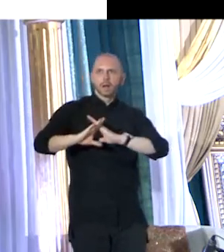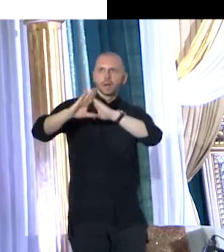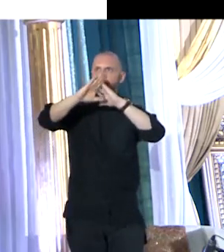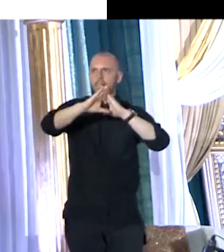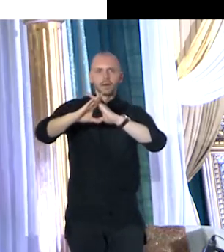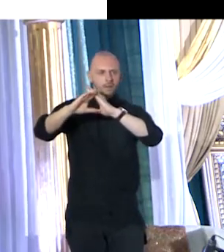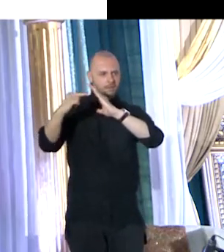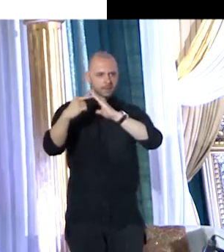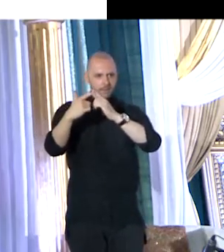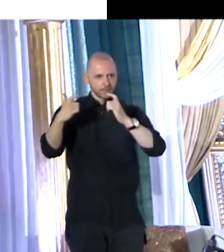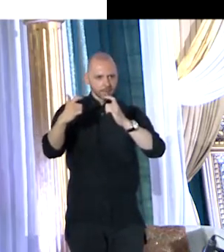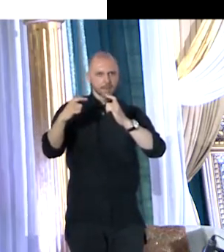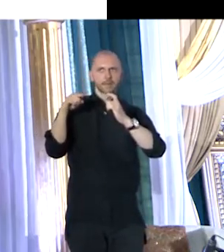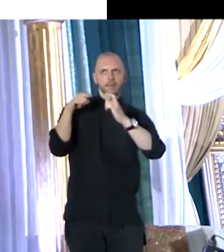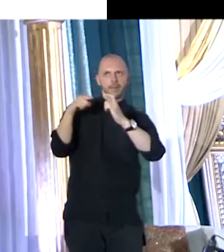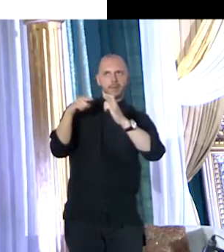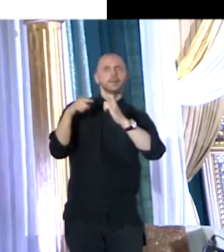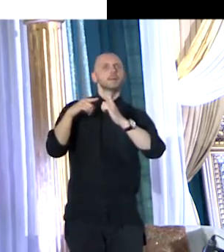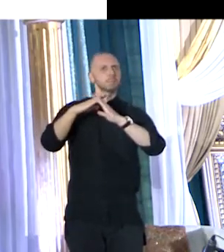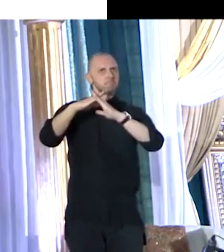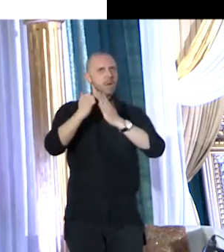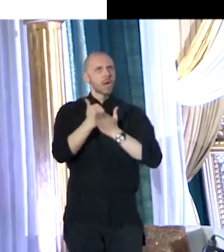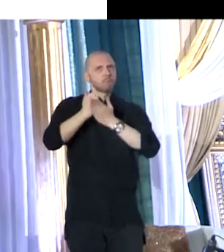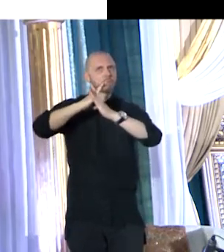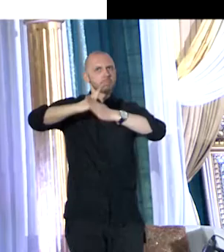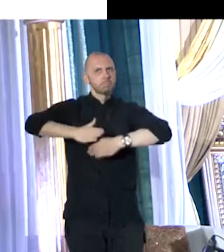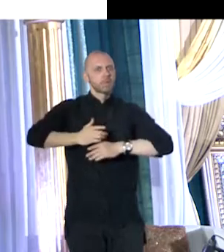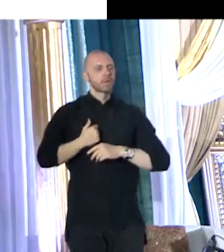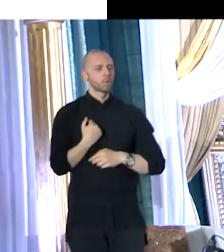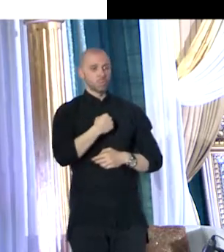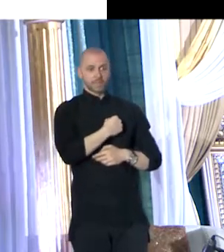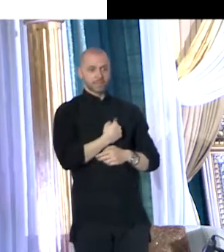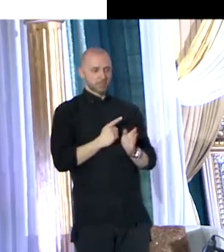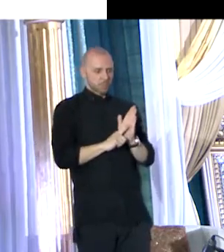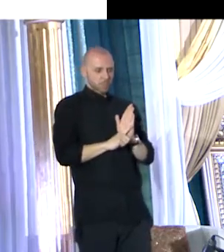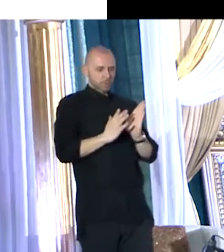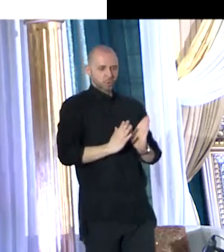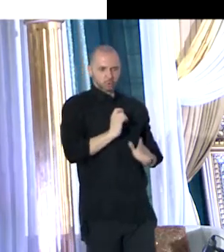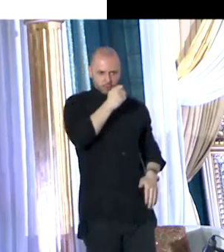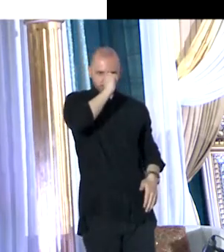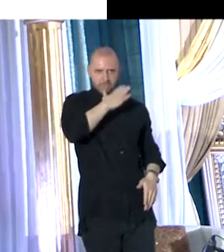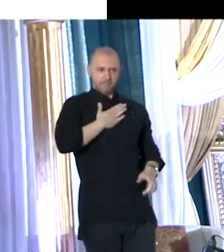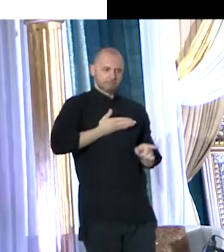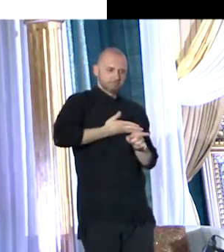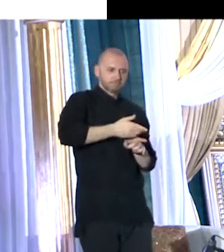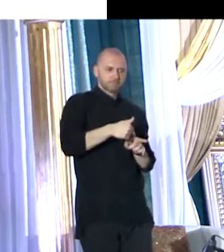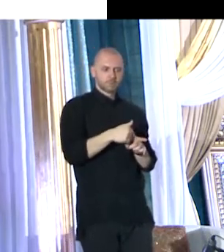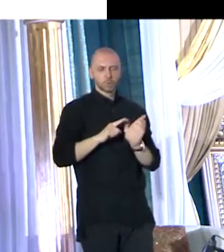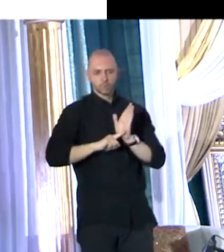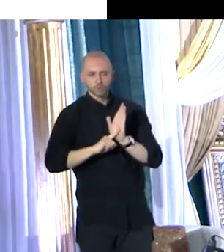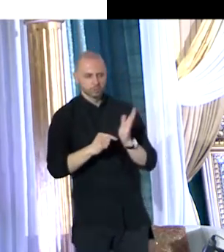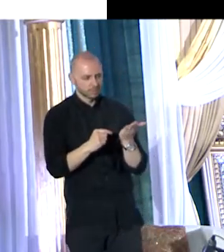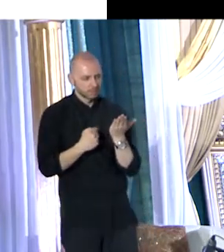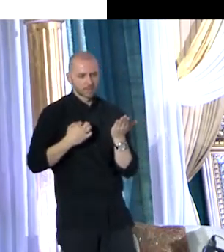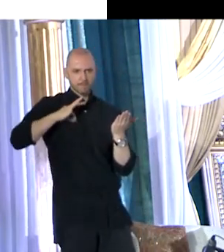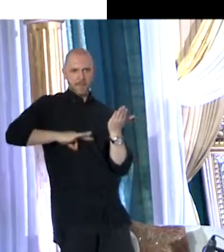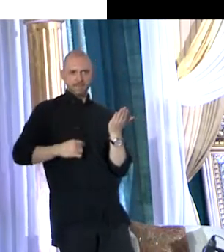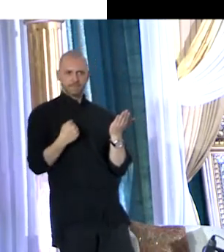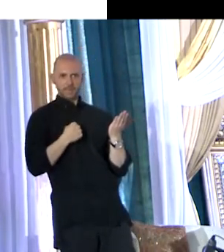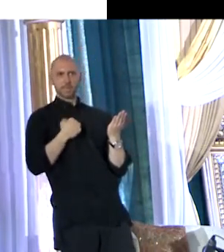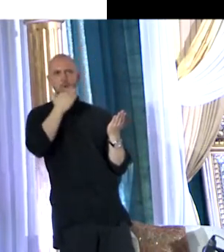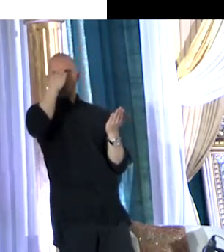Well, we're researchers, so of course we think research is valuable, but beyond that, we think that survey research actually could be a